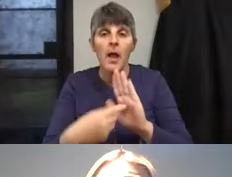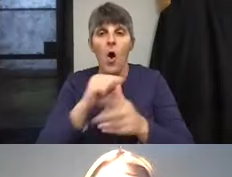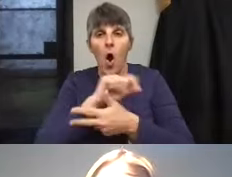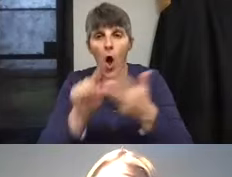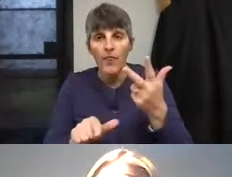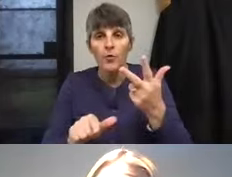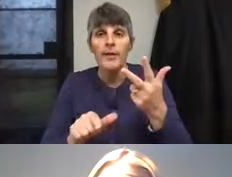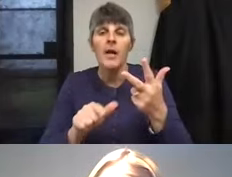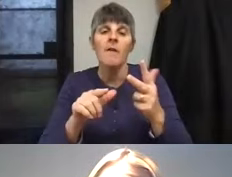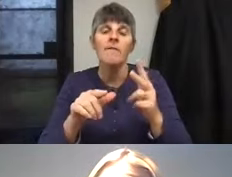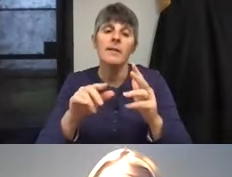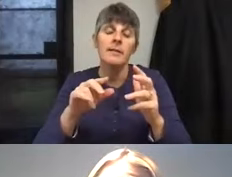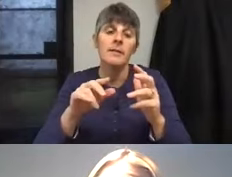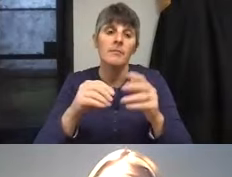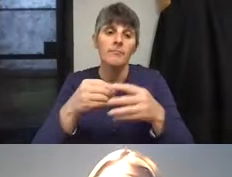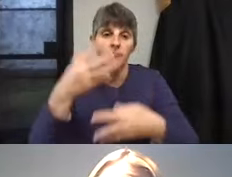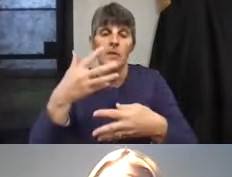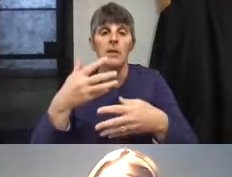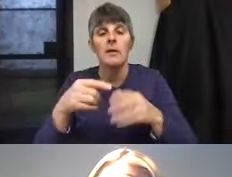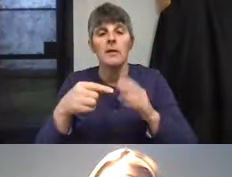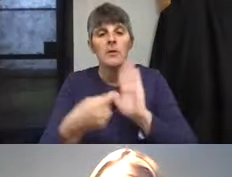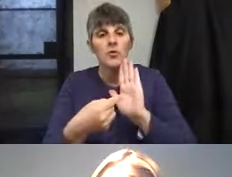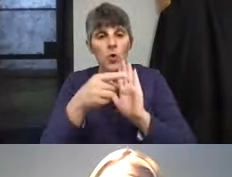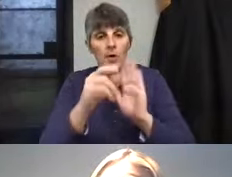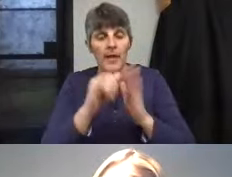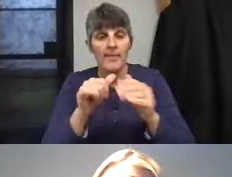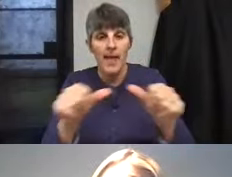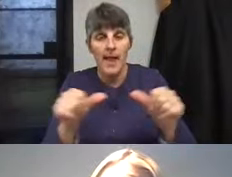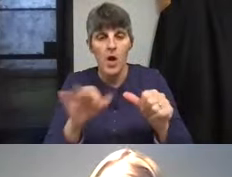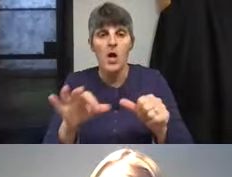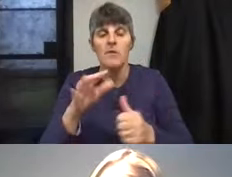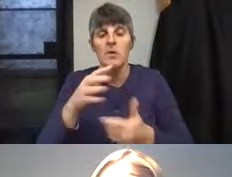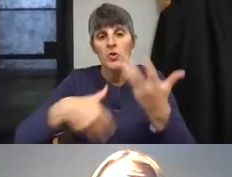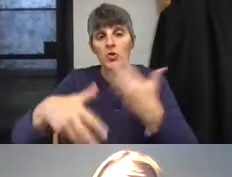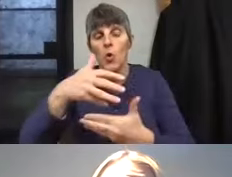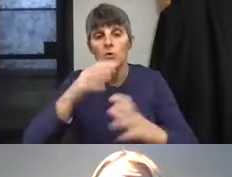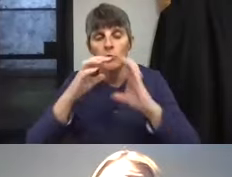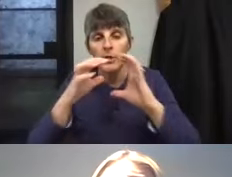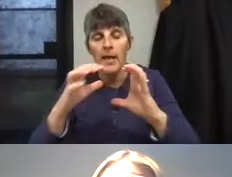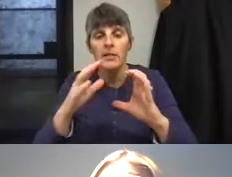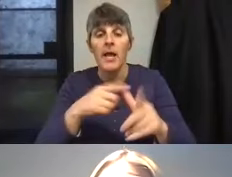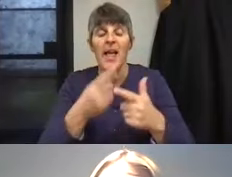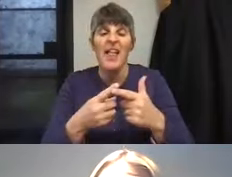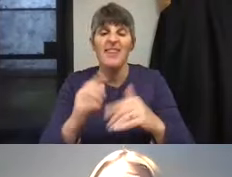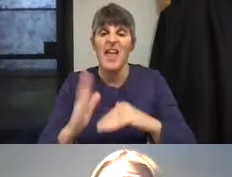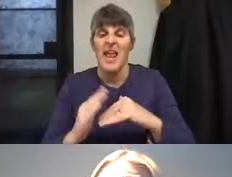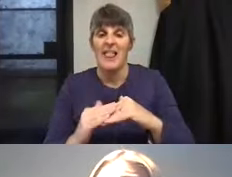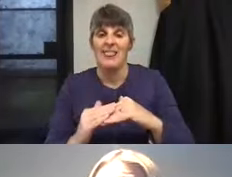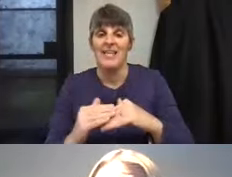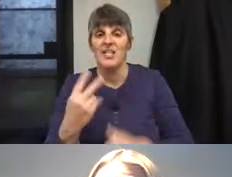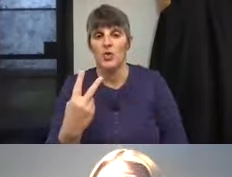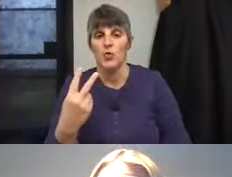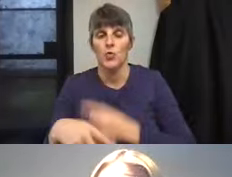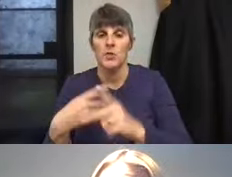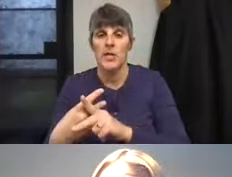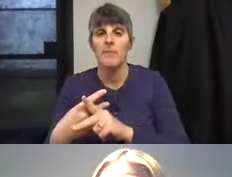of those deficits that are indicated in that area of social communication, and then at least two types